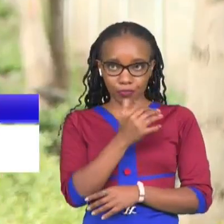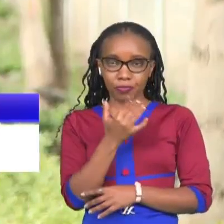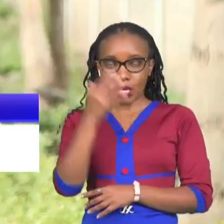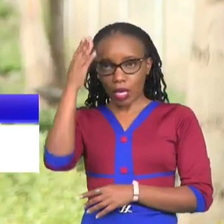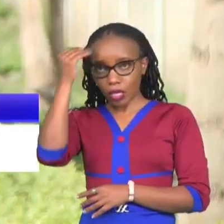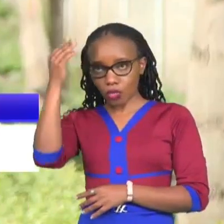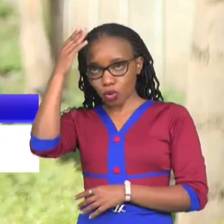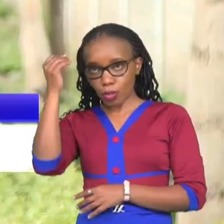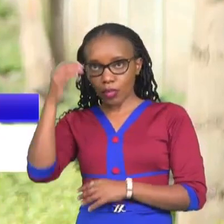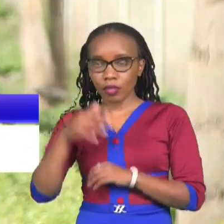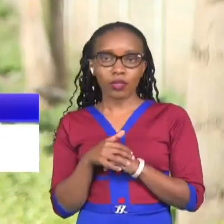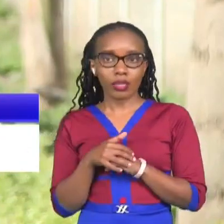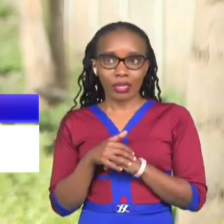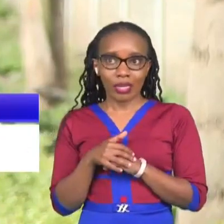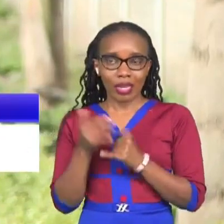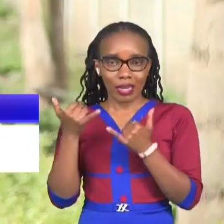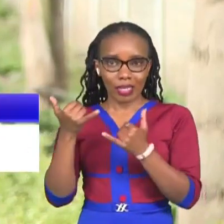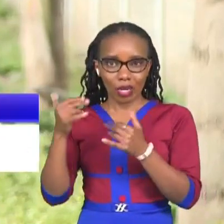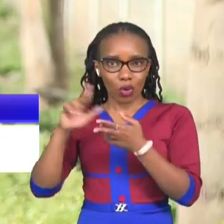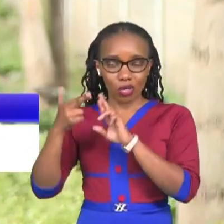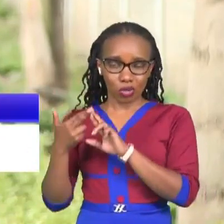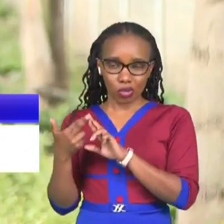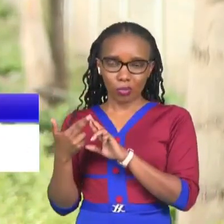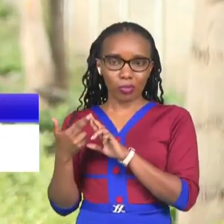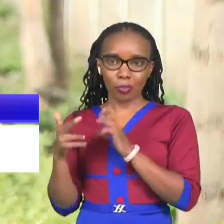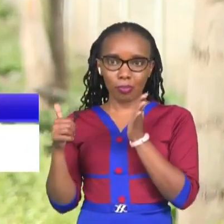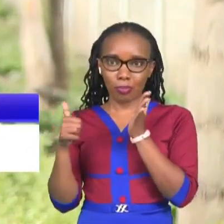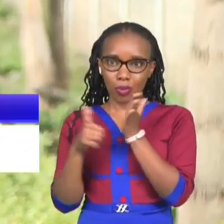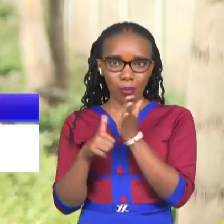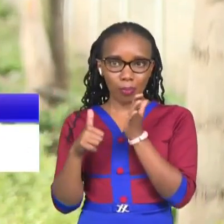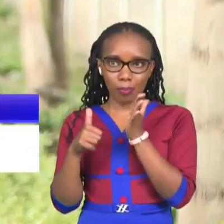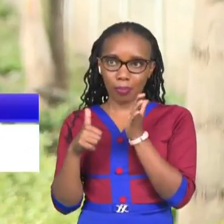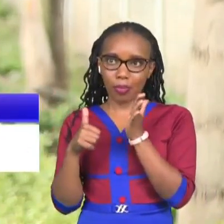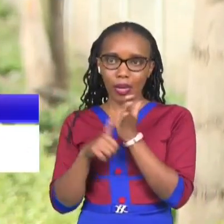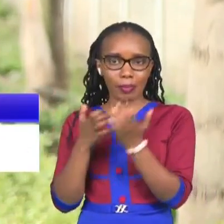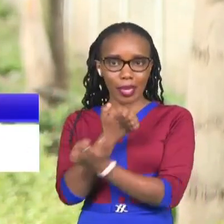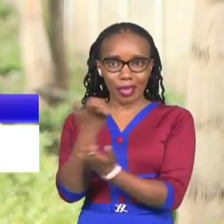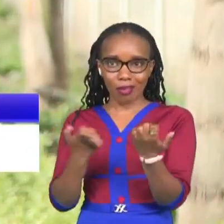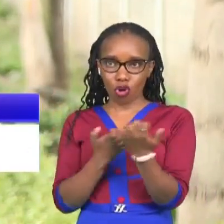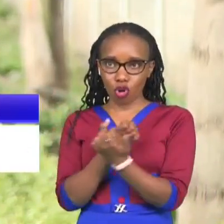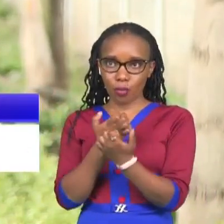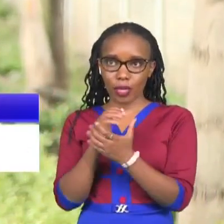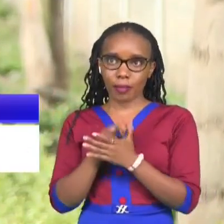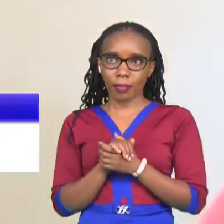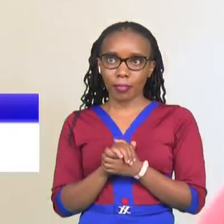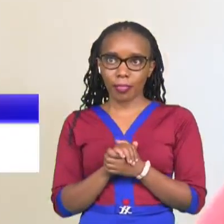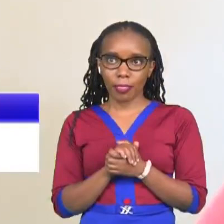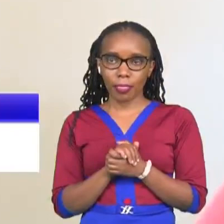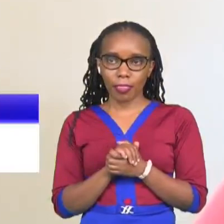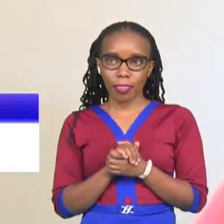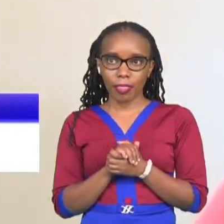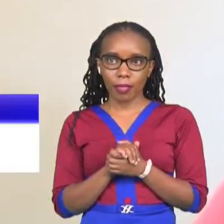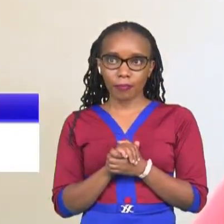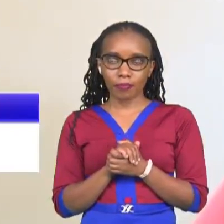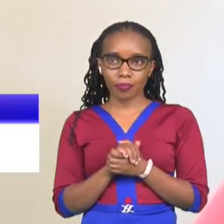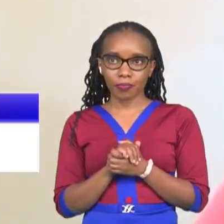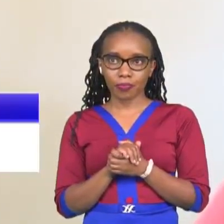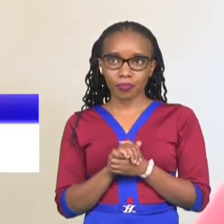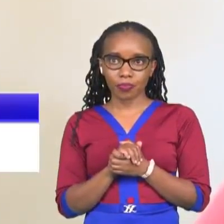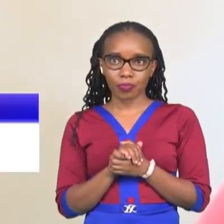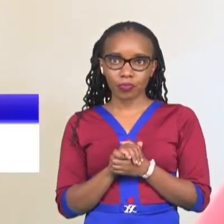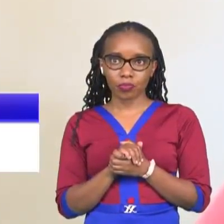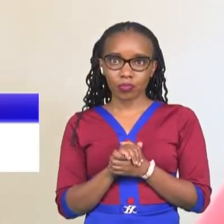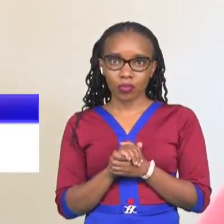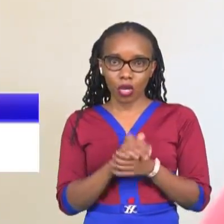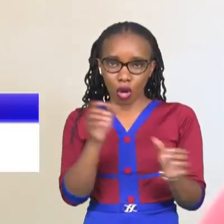the fallout is expected to have both diplomatic and economic consequences. To give you an idea, when you look at official